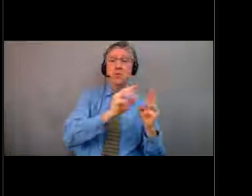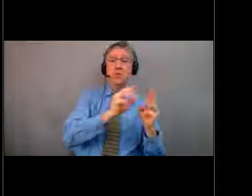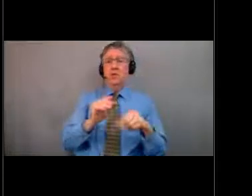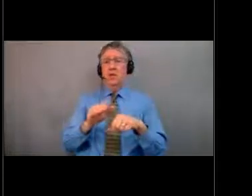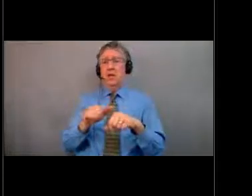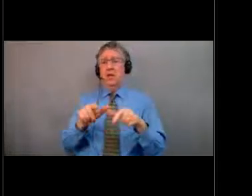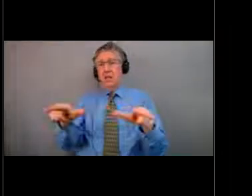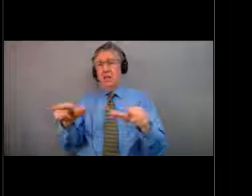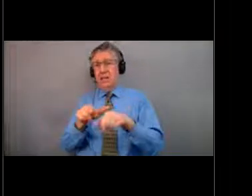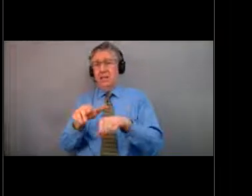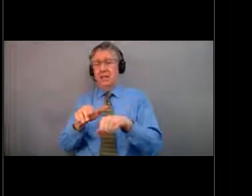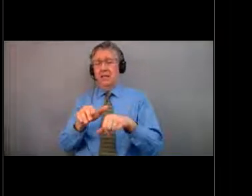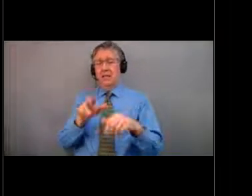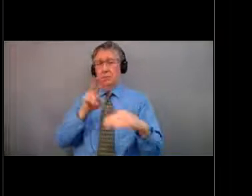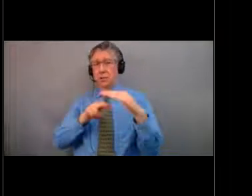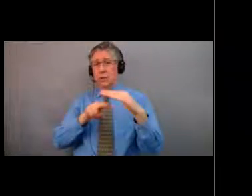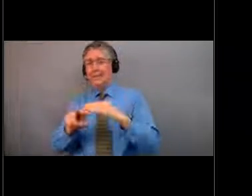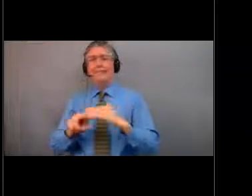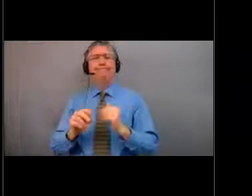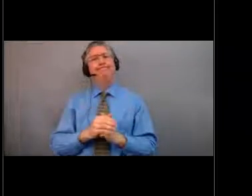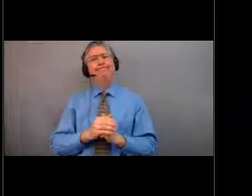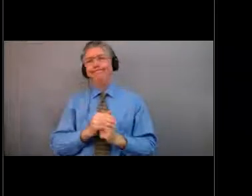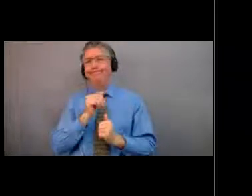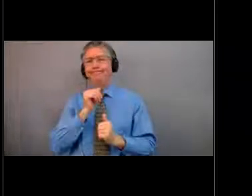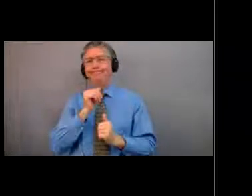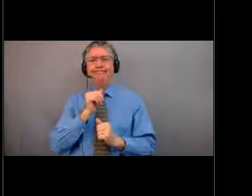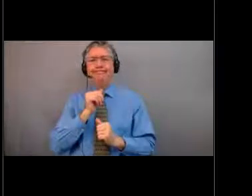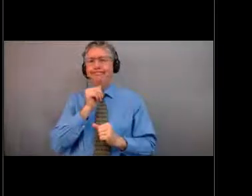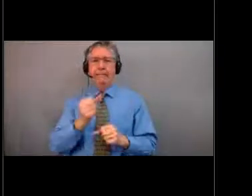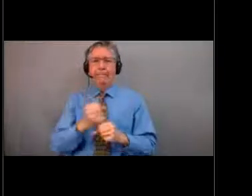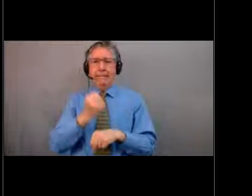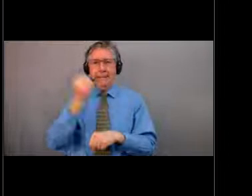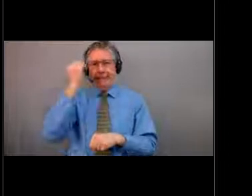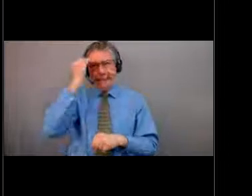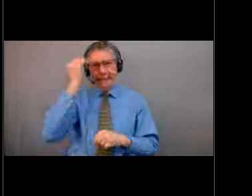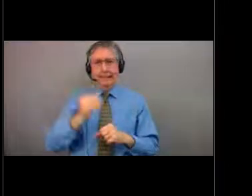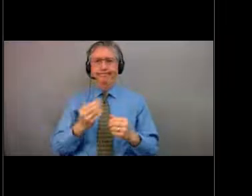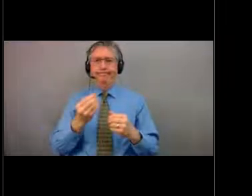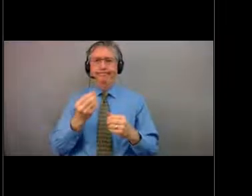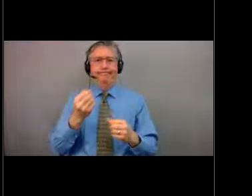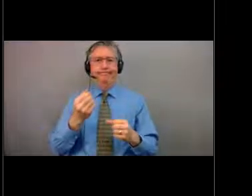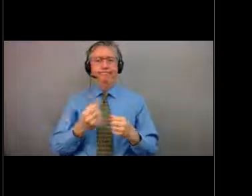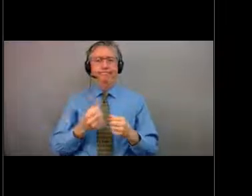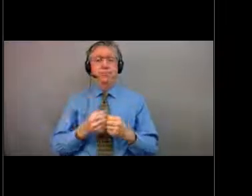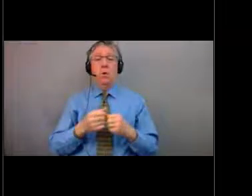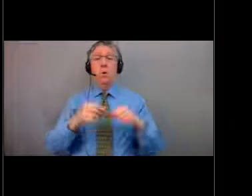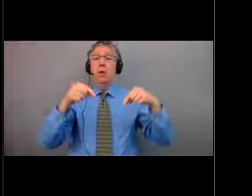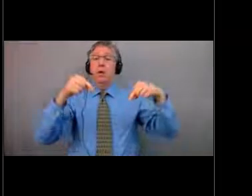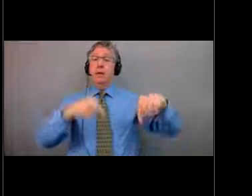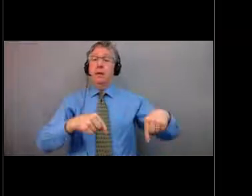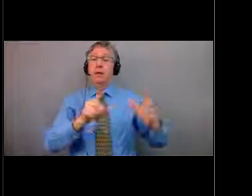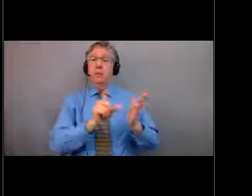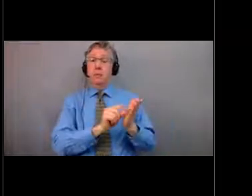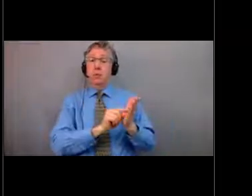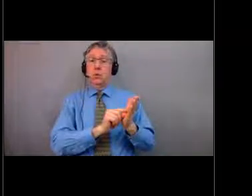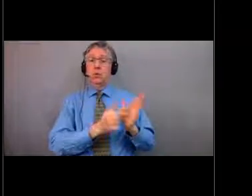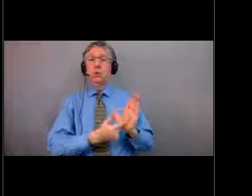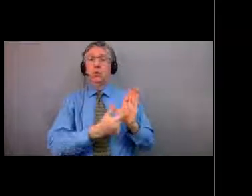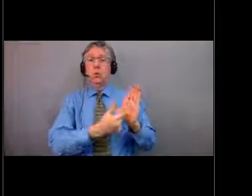operational environment at NOAA. In this paper, we demonstrated a novel model